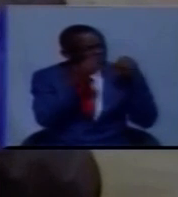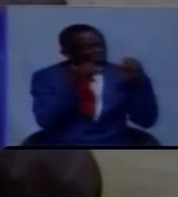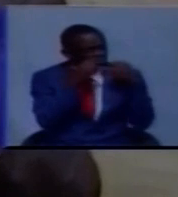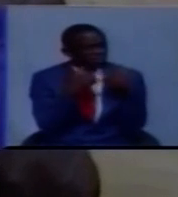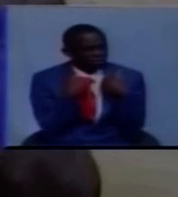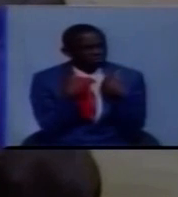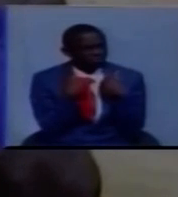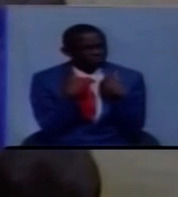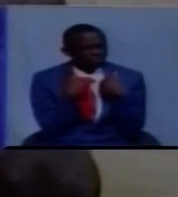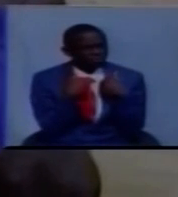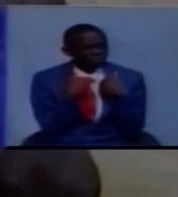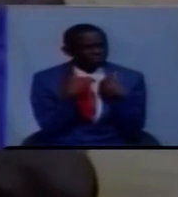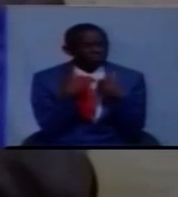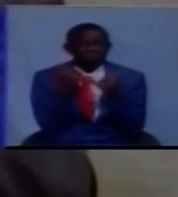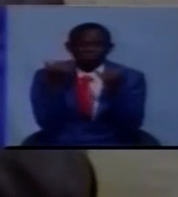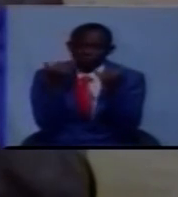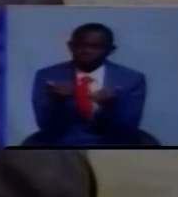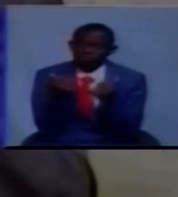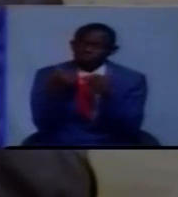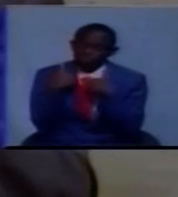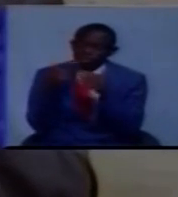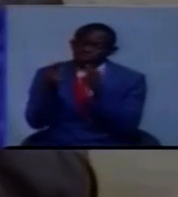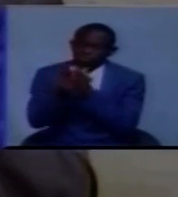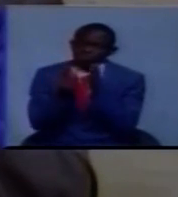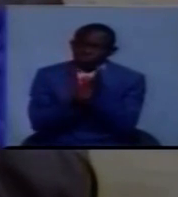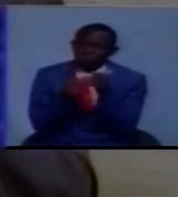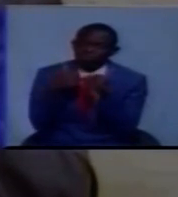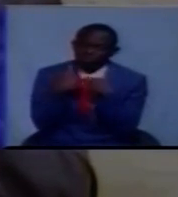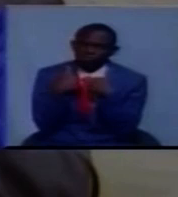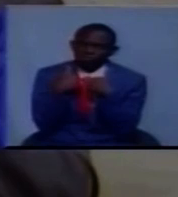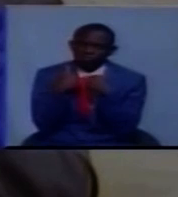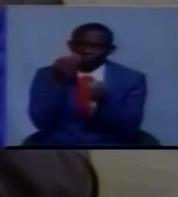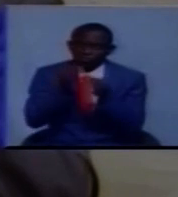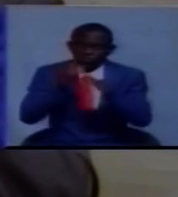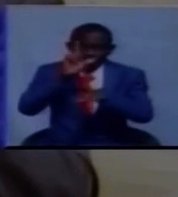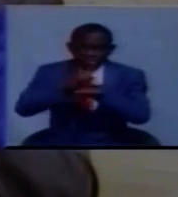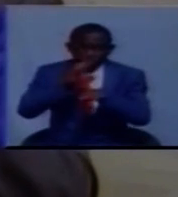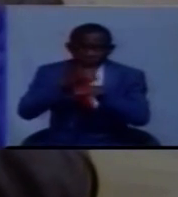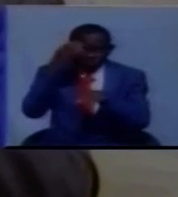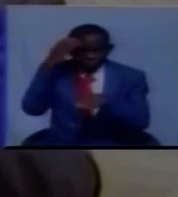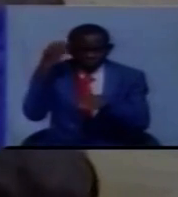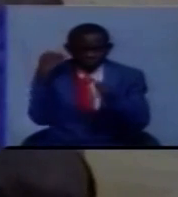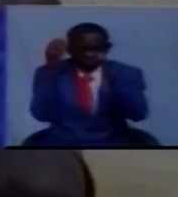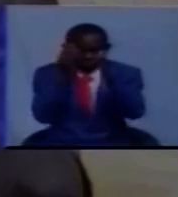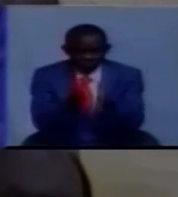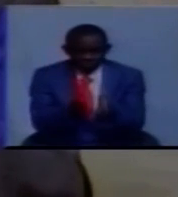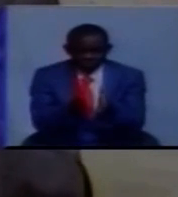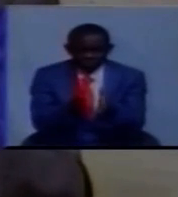if you can't convince the labor officer, if you